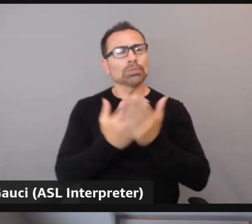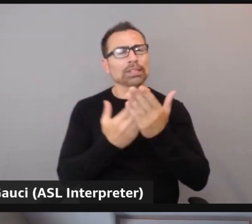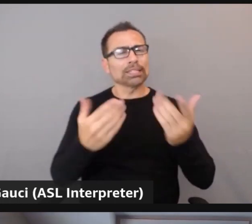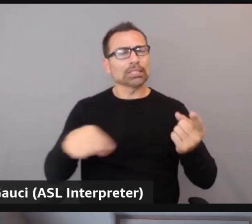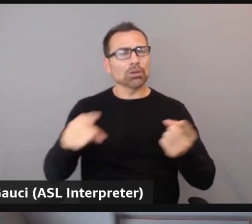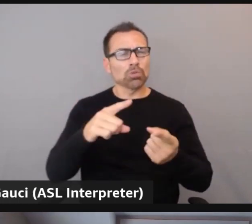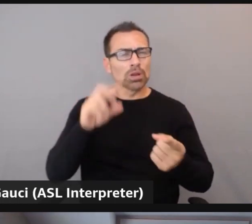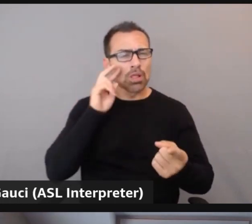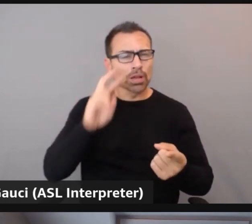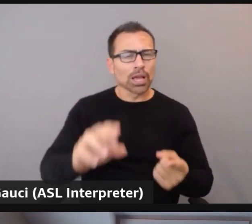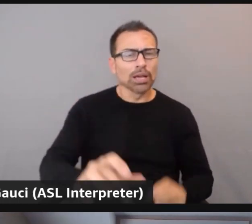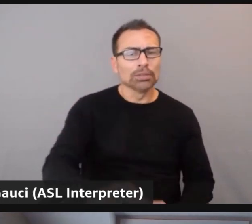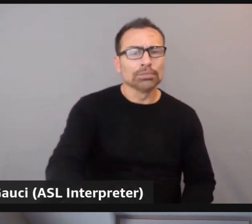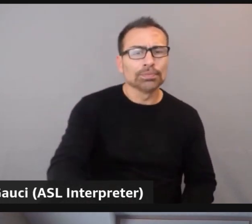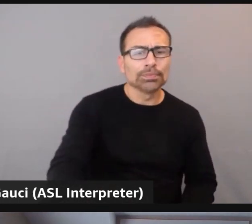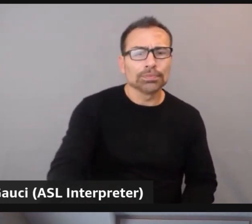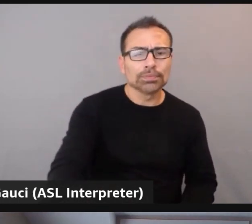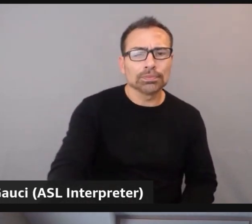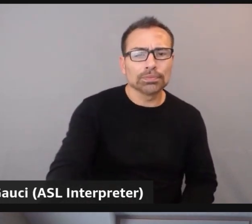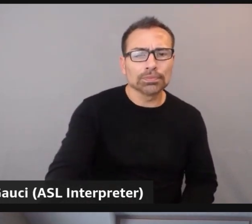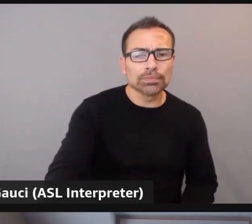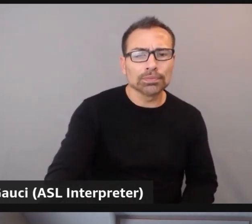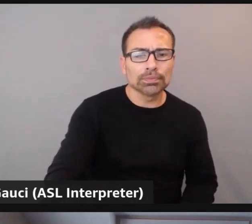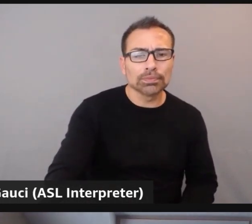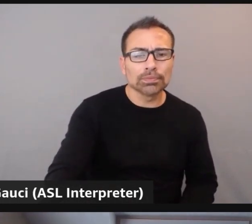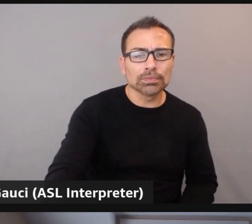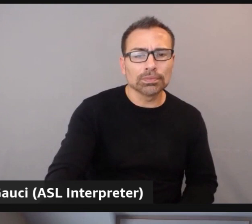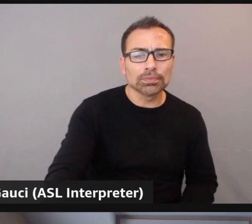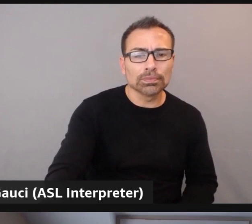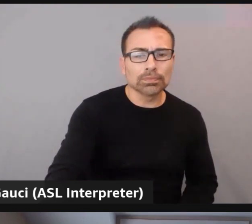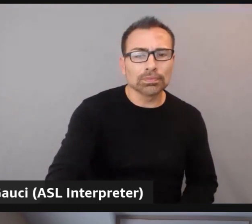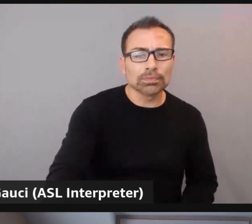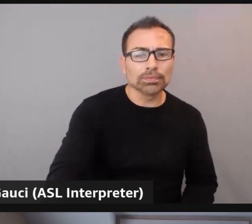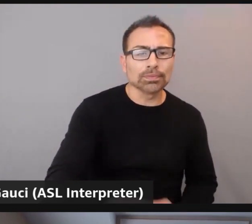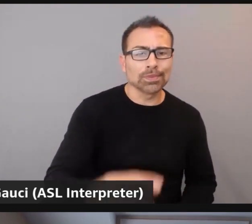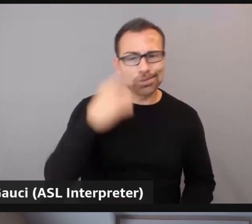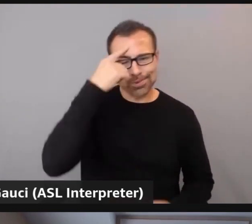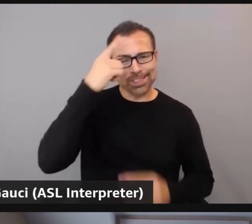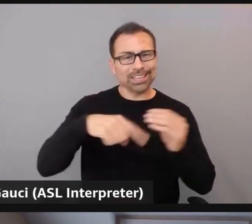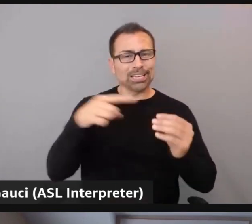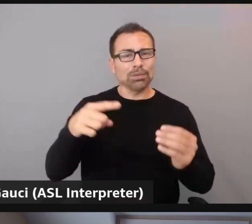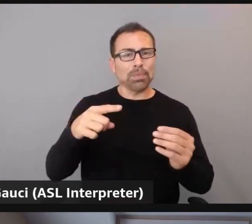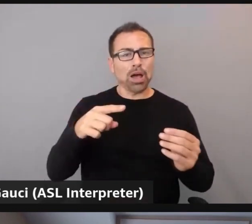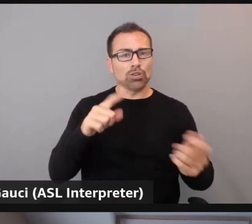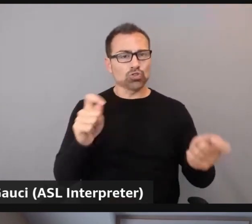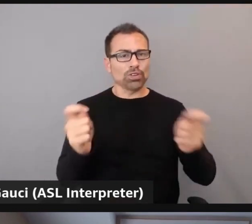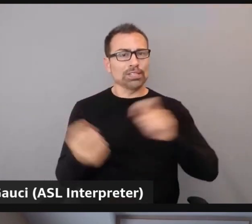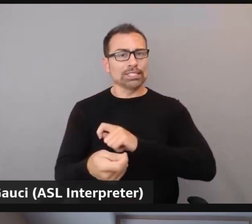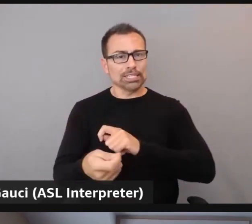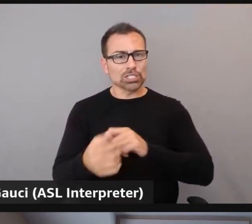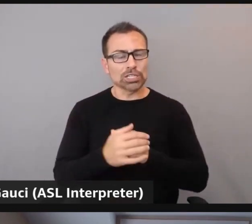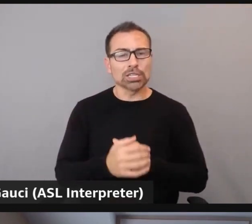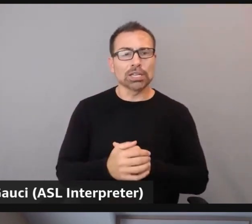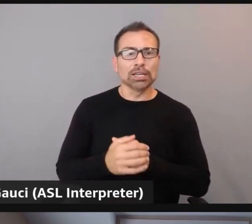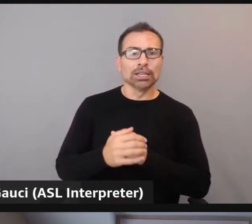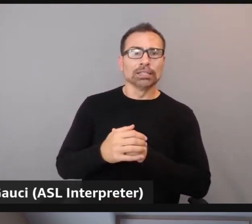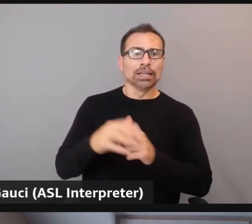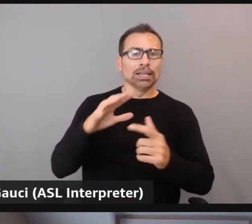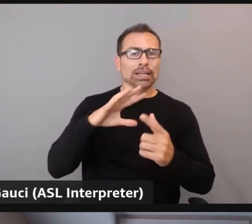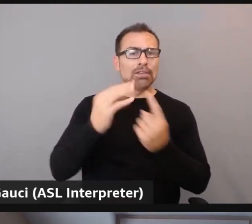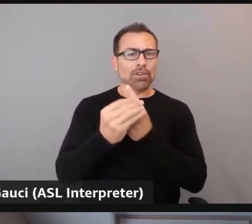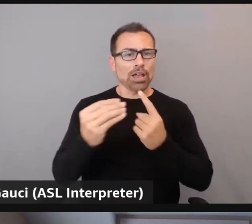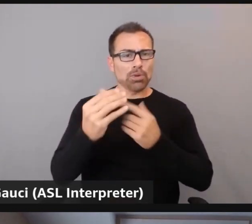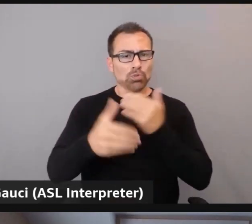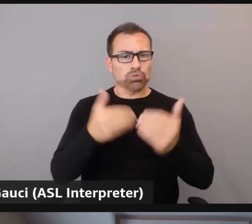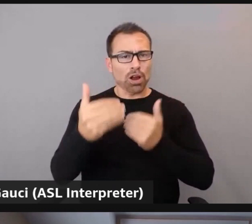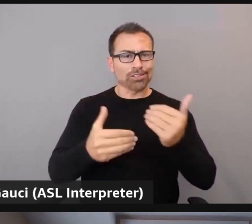we're thinking about, transitioning, with the demand of environmental progress, on the rise, organizations are transforming operating